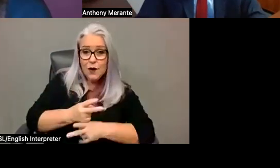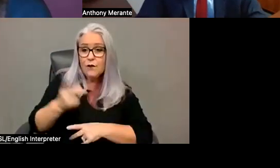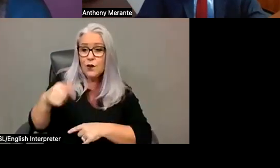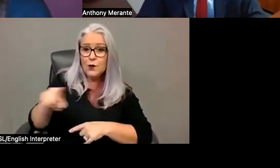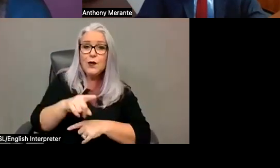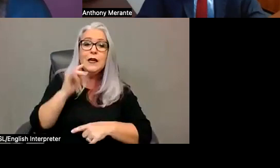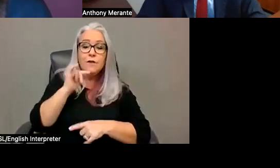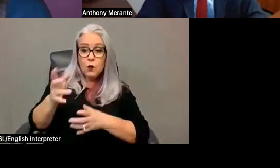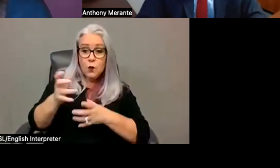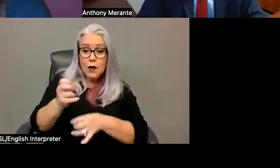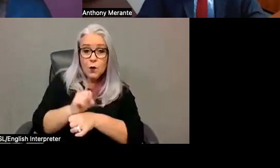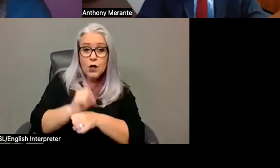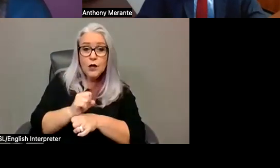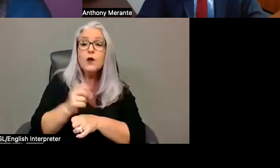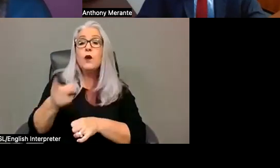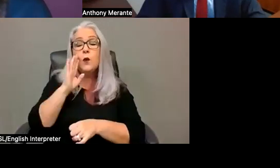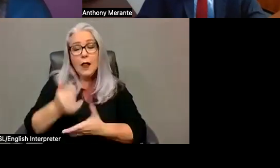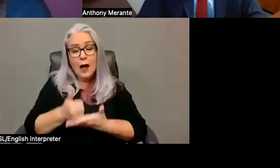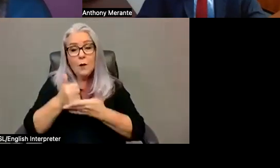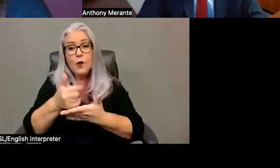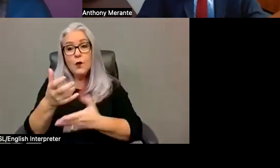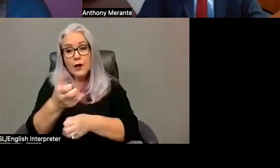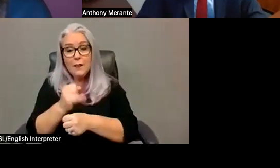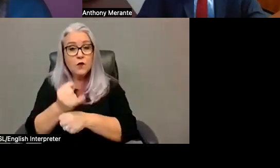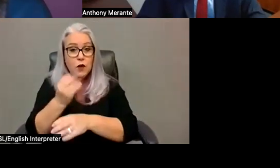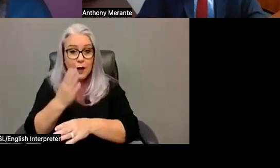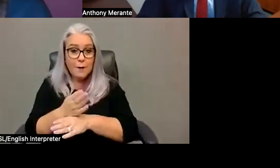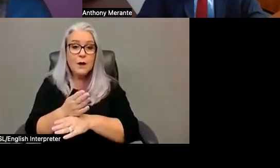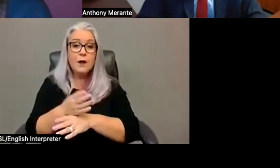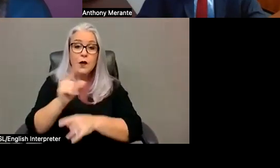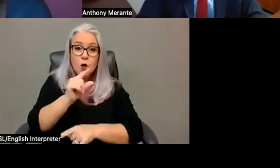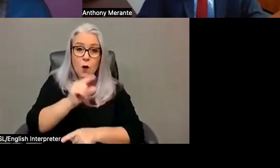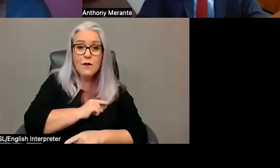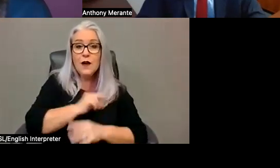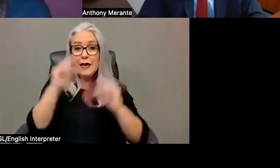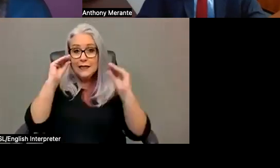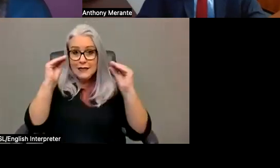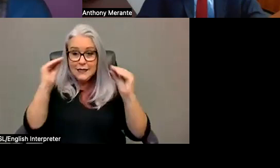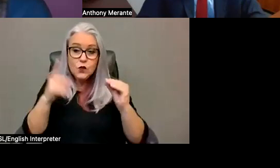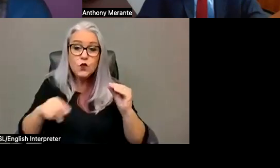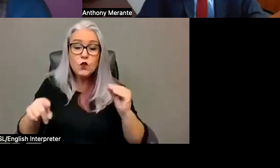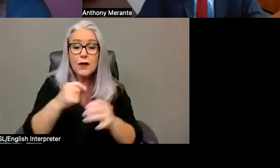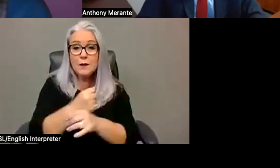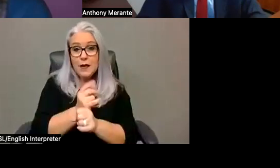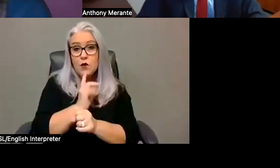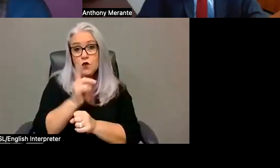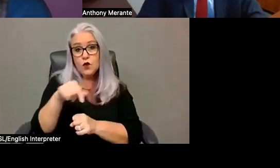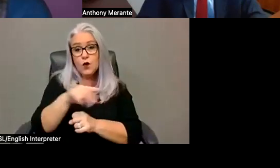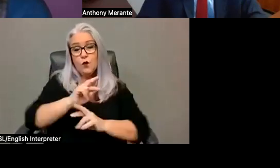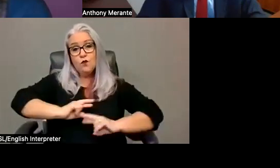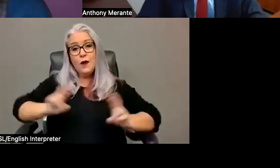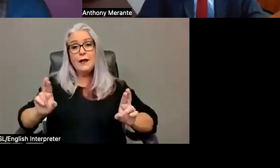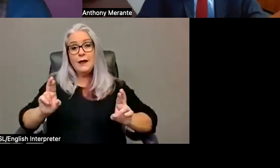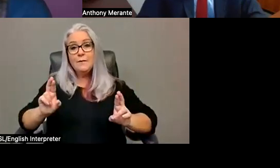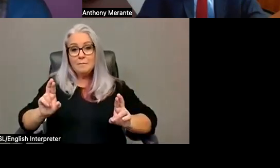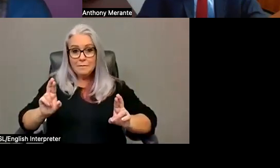if you come out here, we're going to help you get the jobs. We're going to make you get qualified. We're going to teach you well, and we're going to make sure that you're ready to come out there